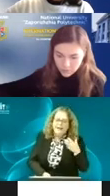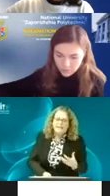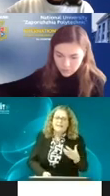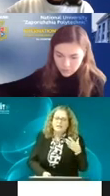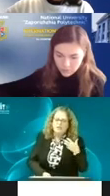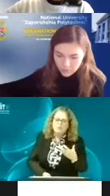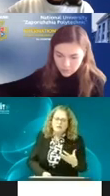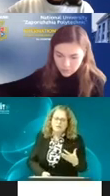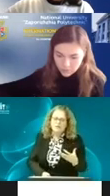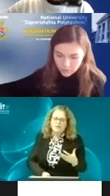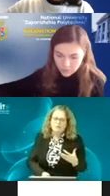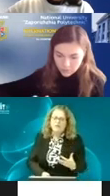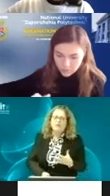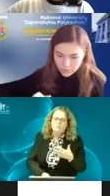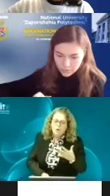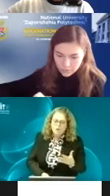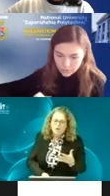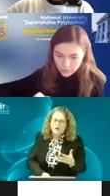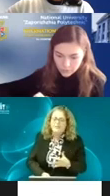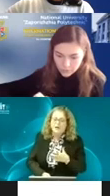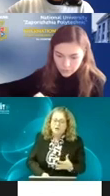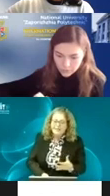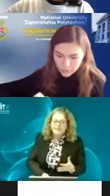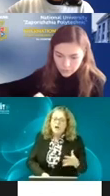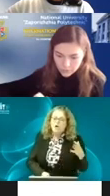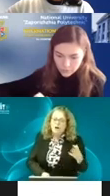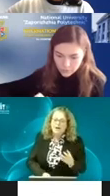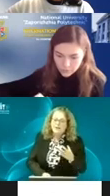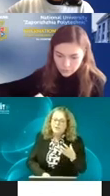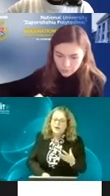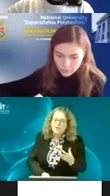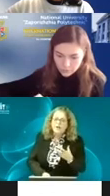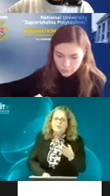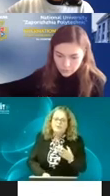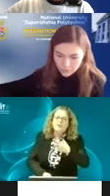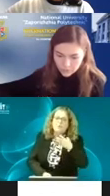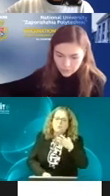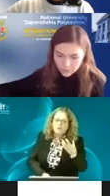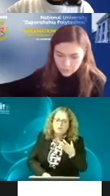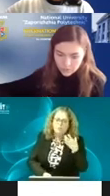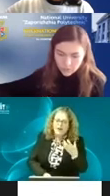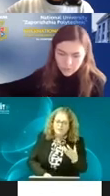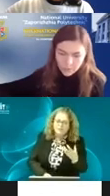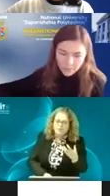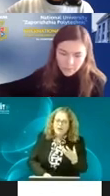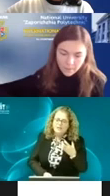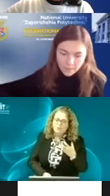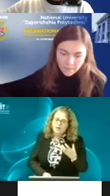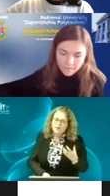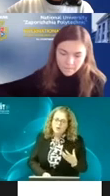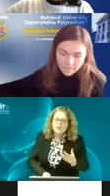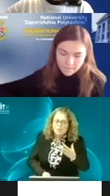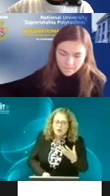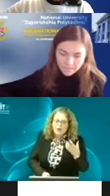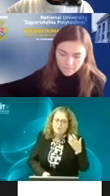the lexical and grammatical information, the emotional and the context collected together give us a multiple platform that we